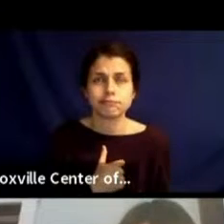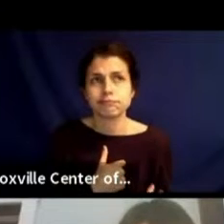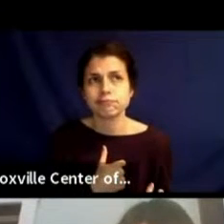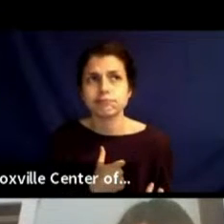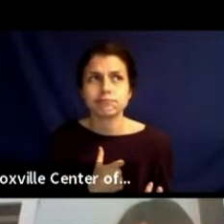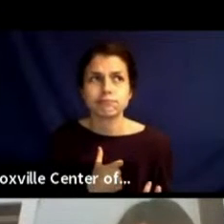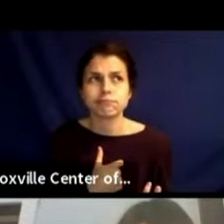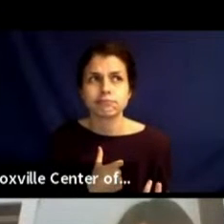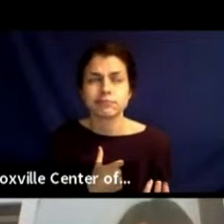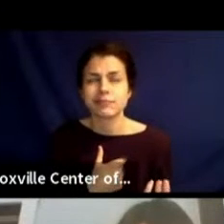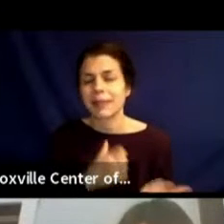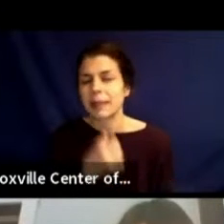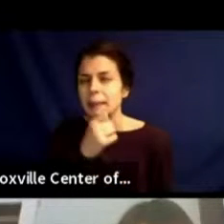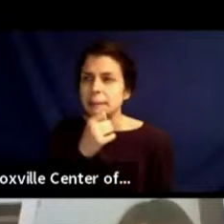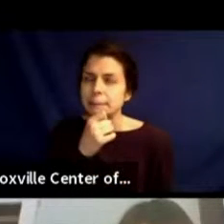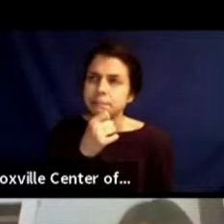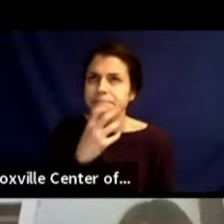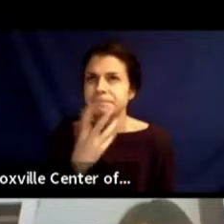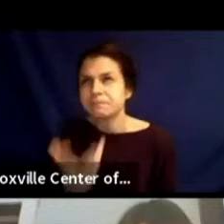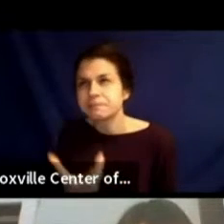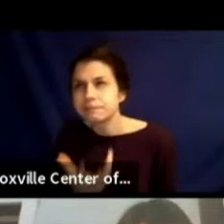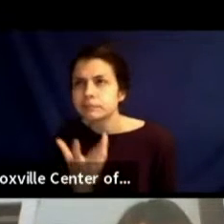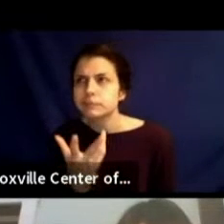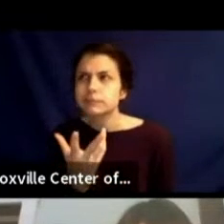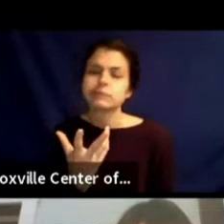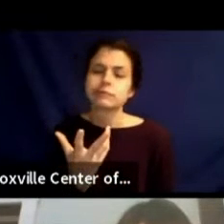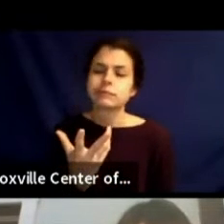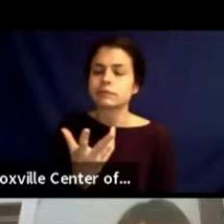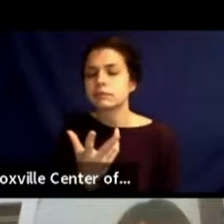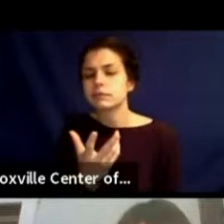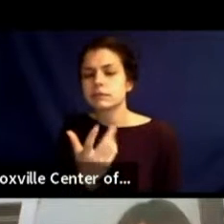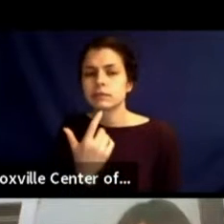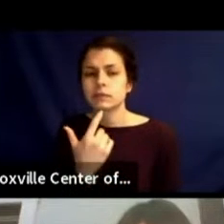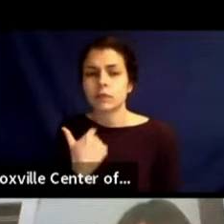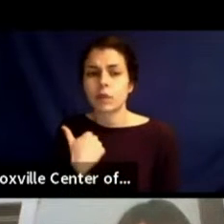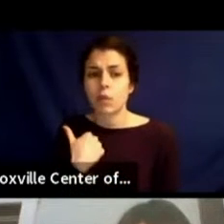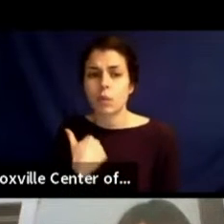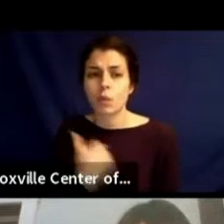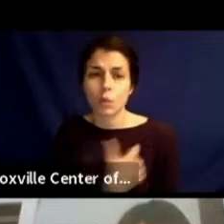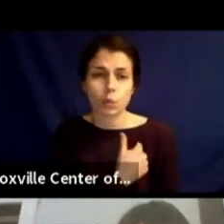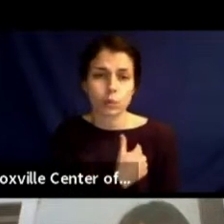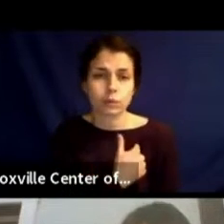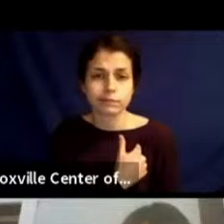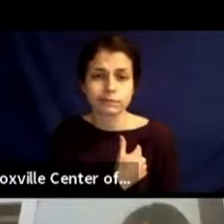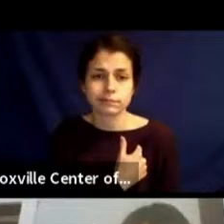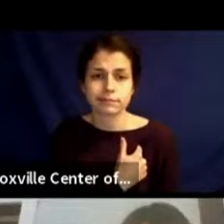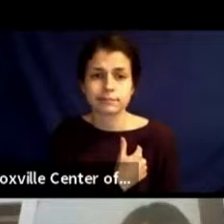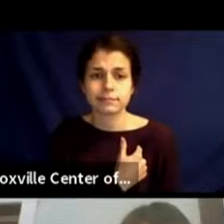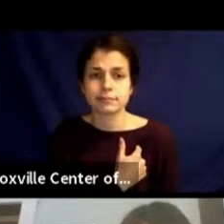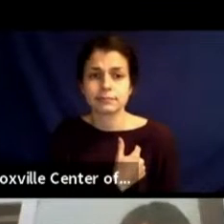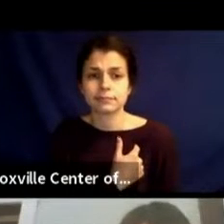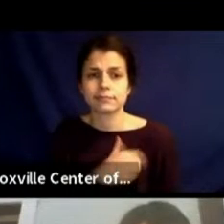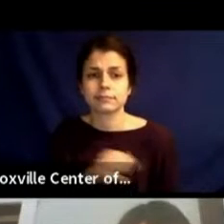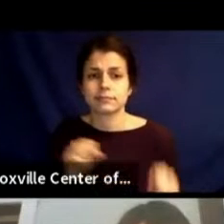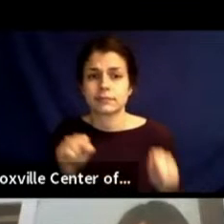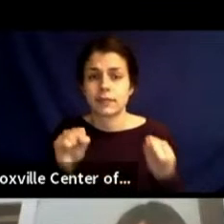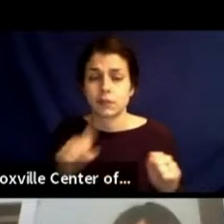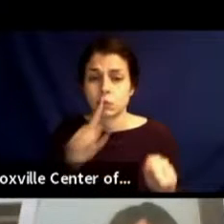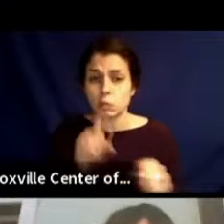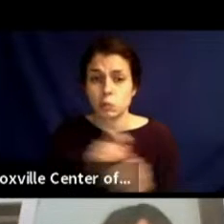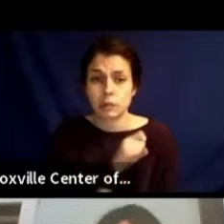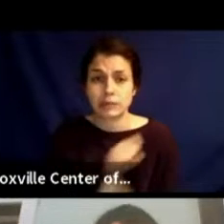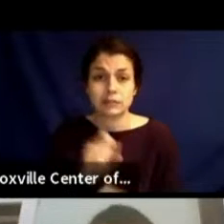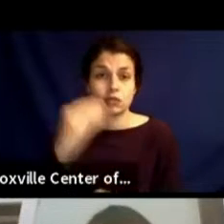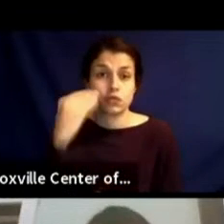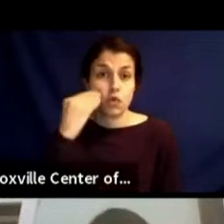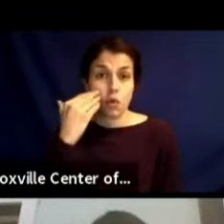First of all, I don't see how we could tell if this would have made an impact on the